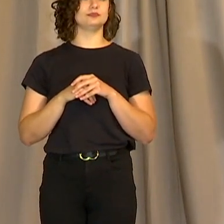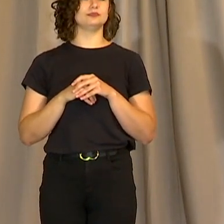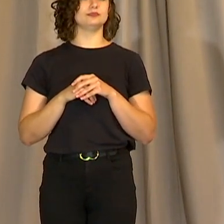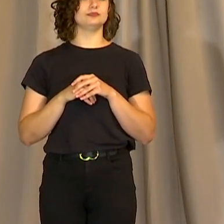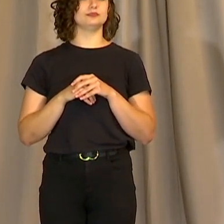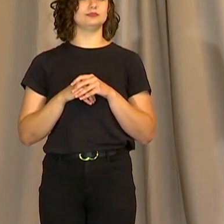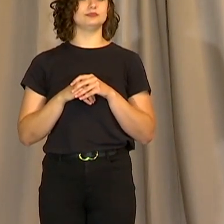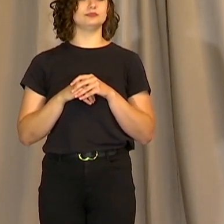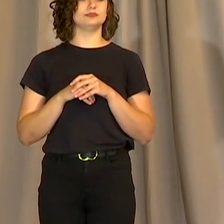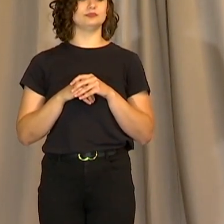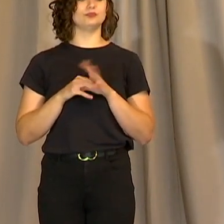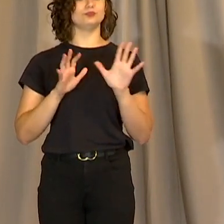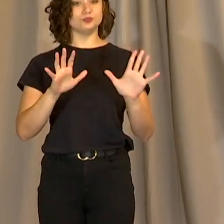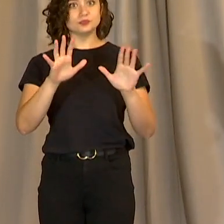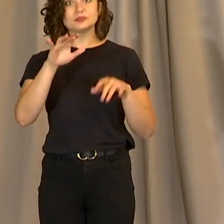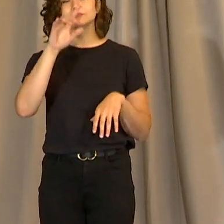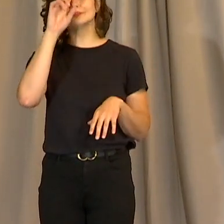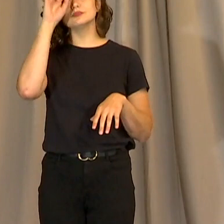So